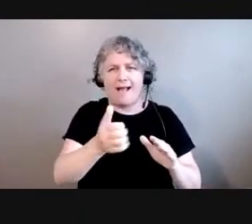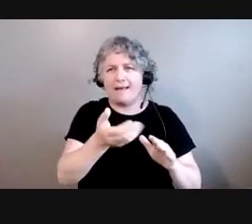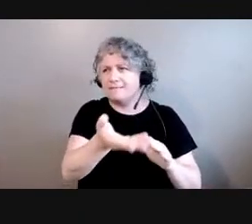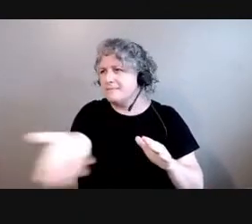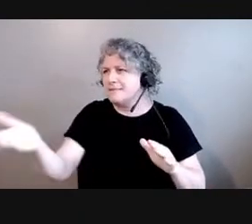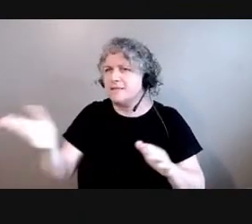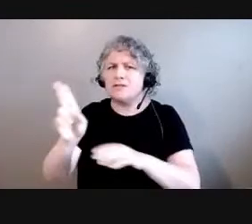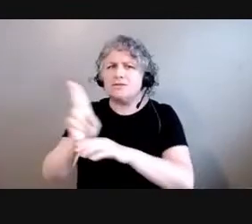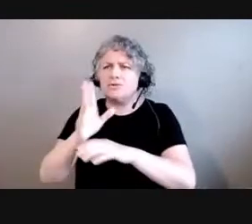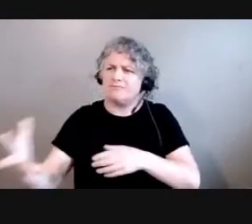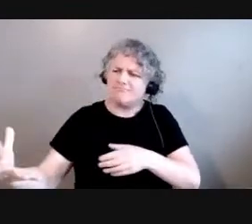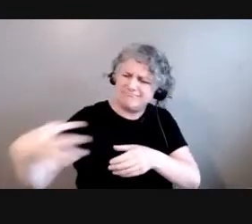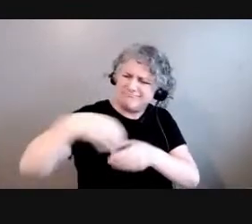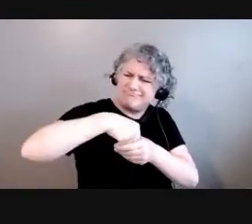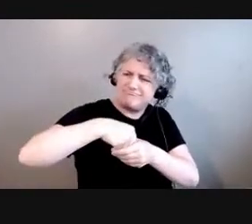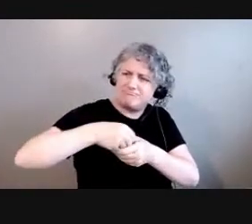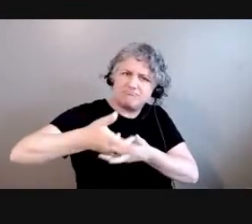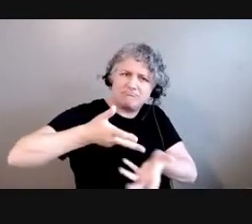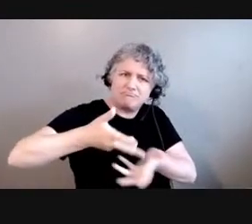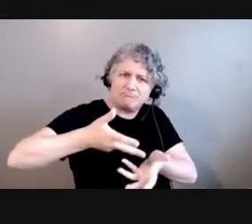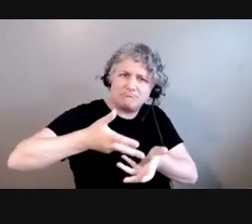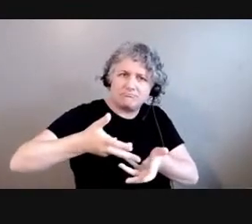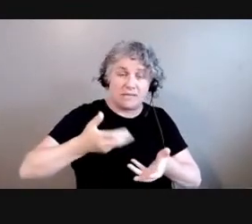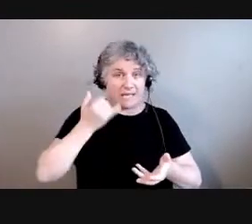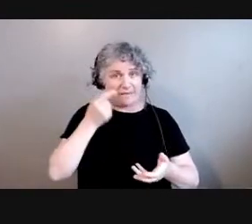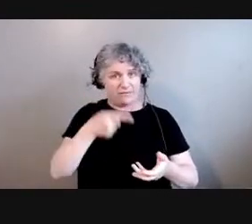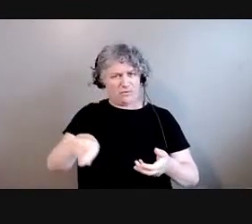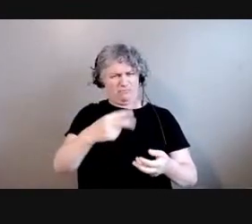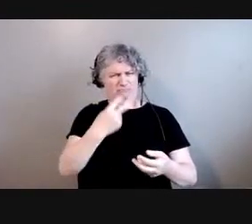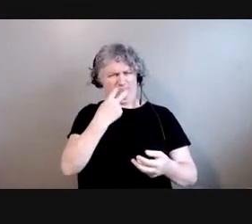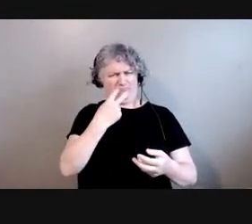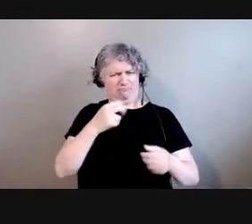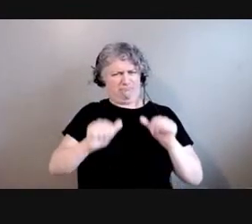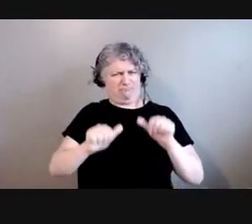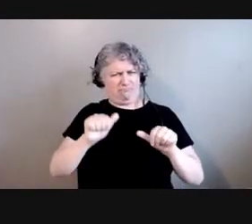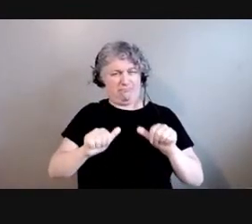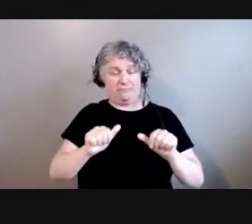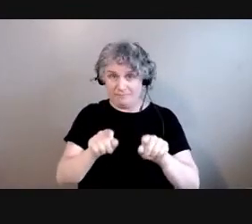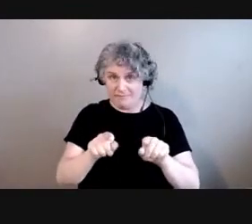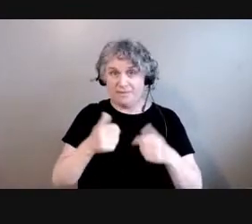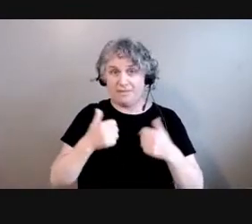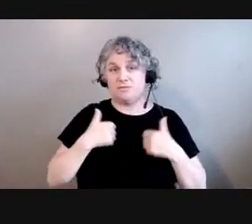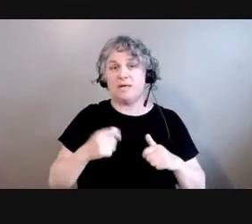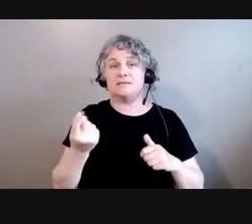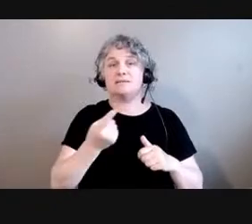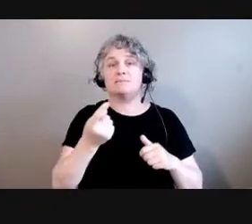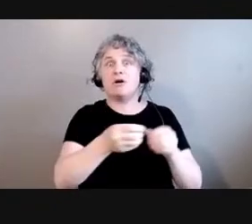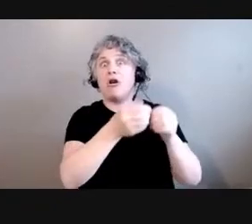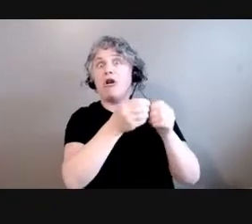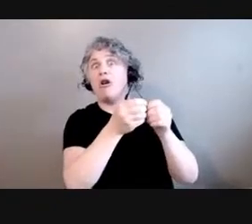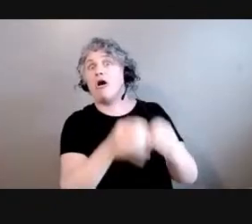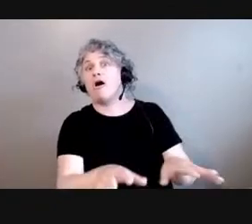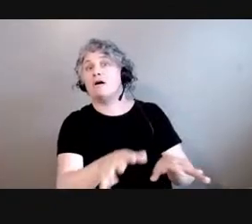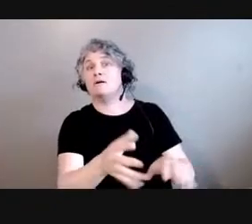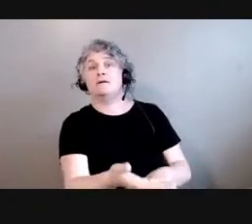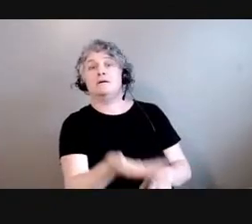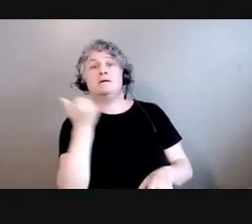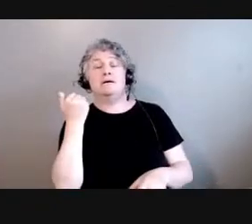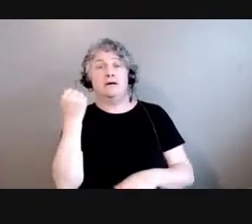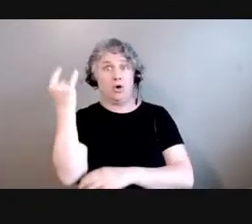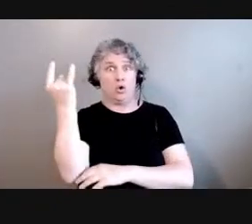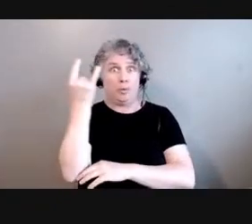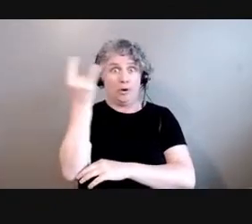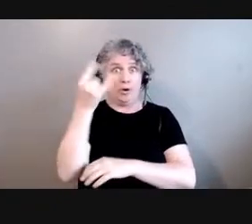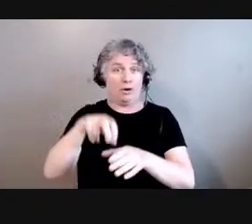end users. If you doubt me, anyone who's ever tried to get a lost item back from the last Uber you've ever been